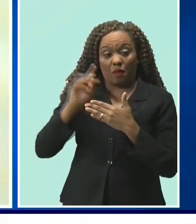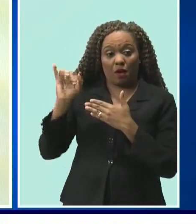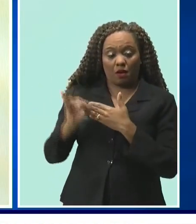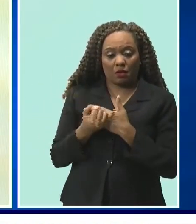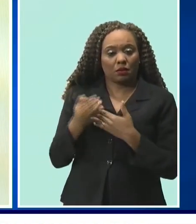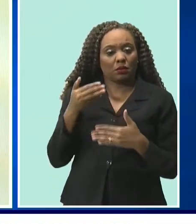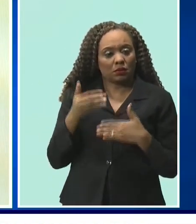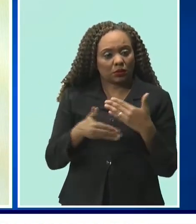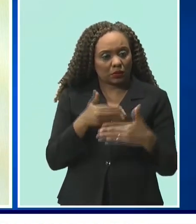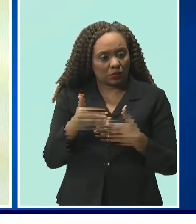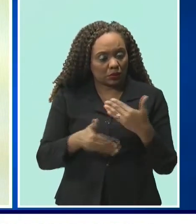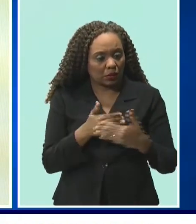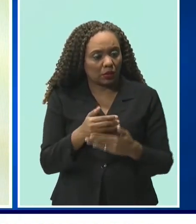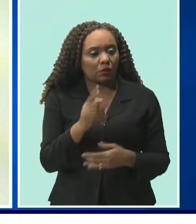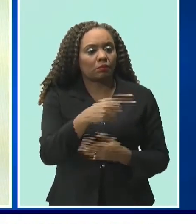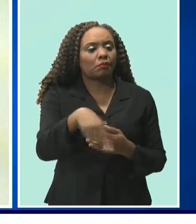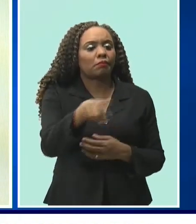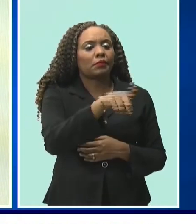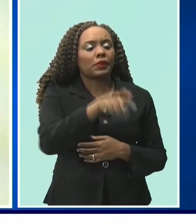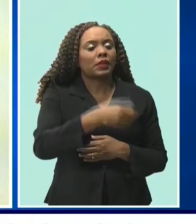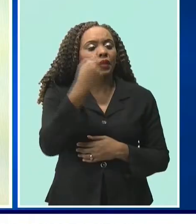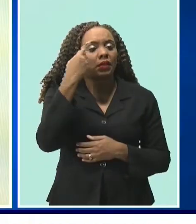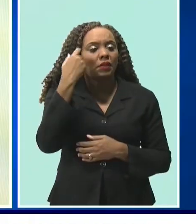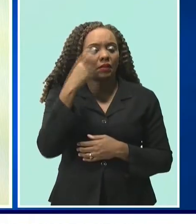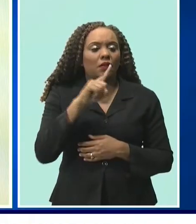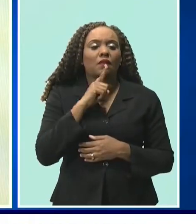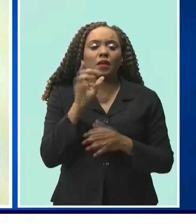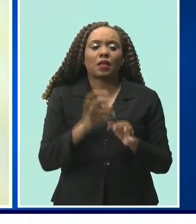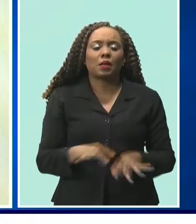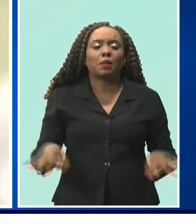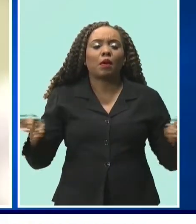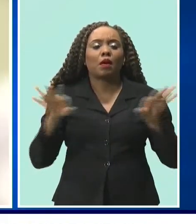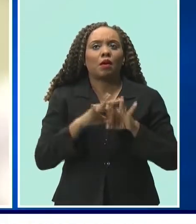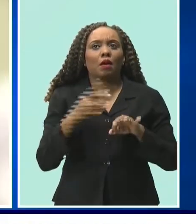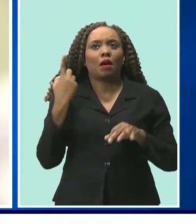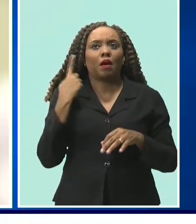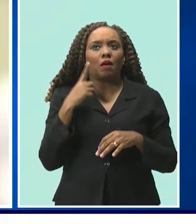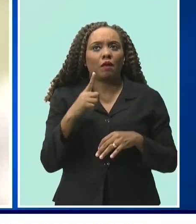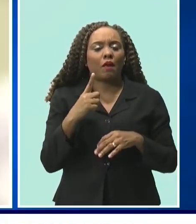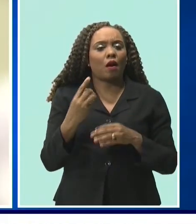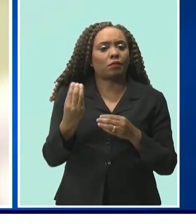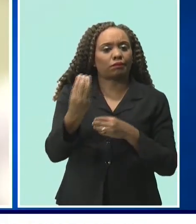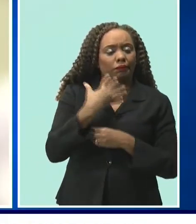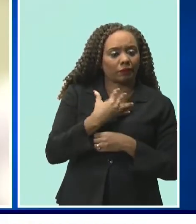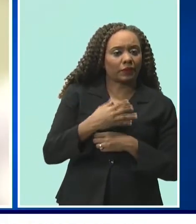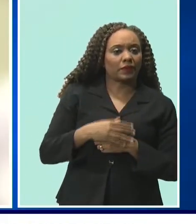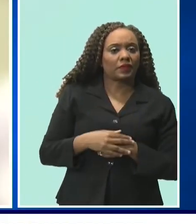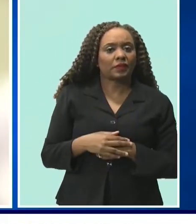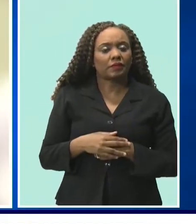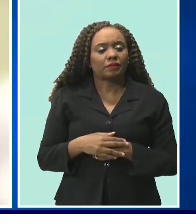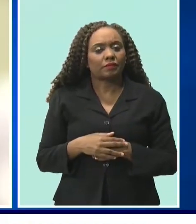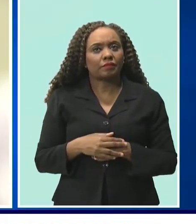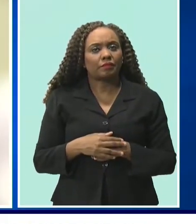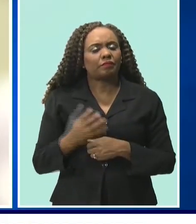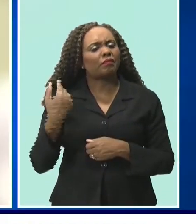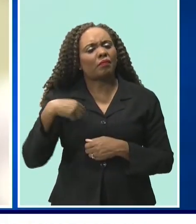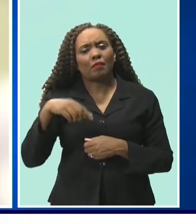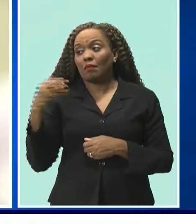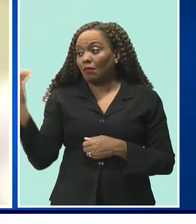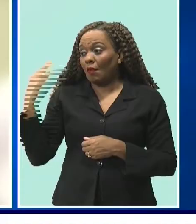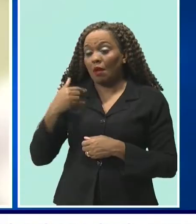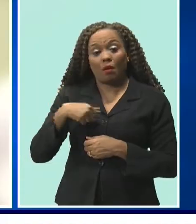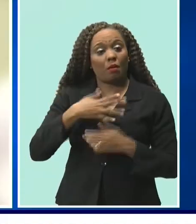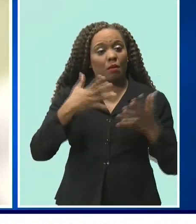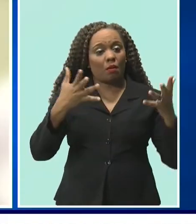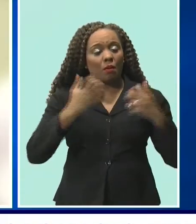move forward, the public understands the importance of feedback. The social survey is intended to get the views of the communities and